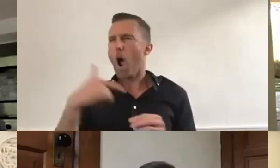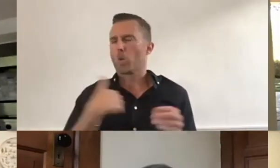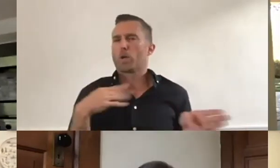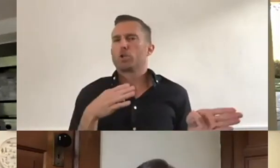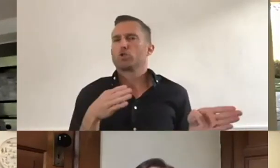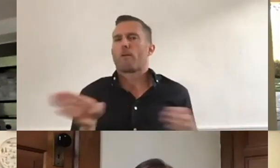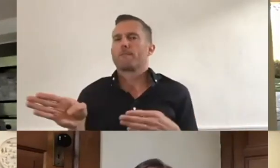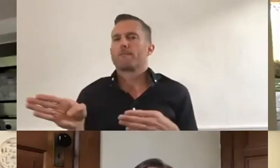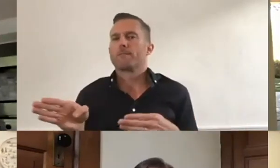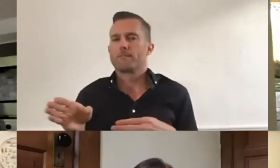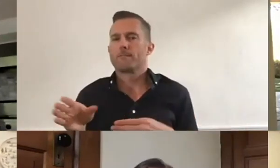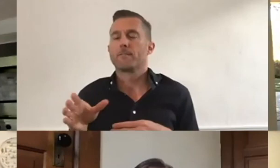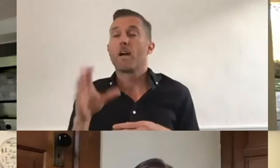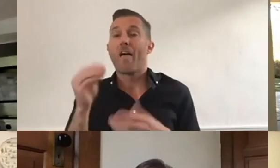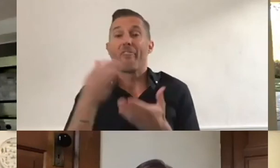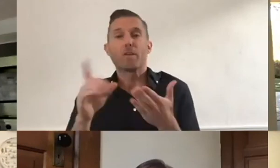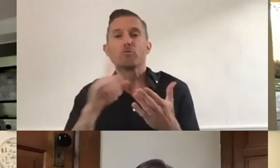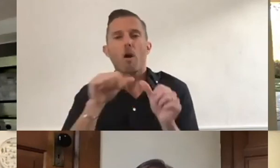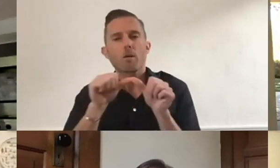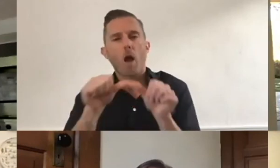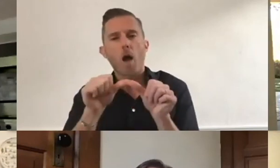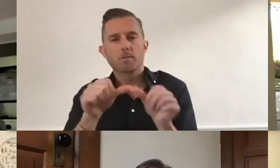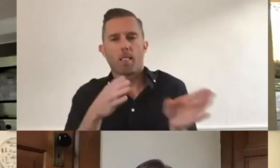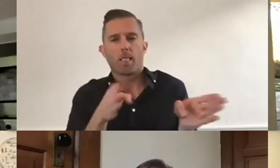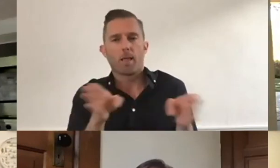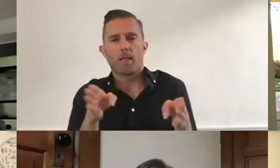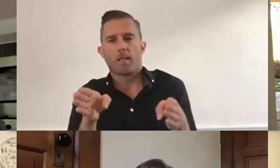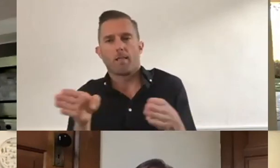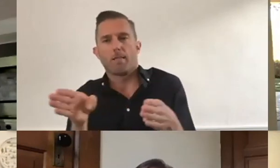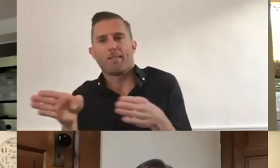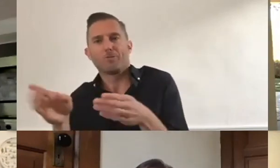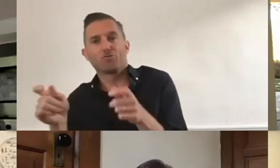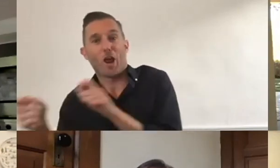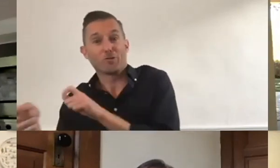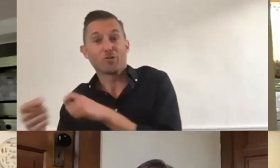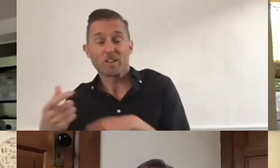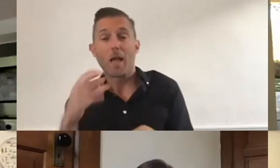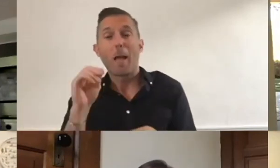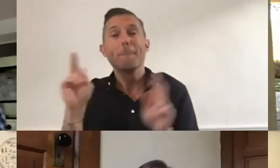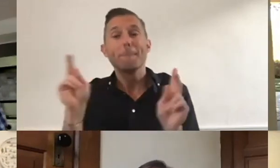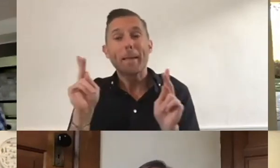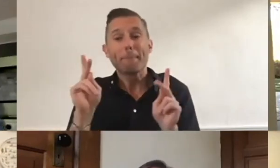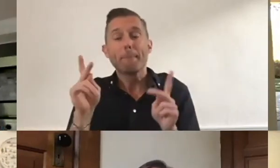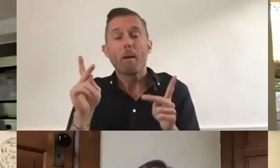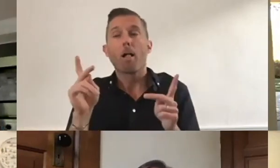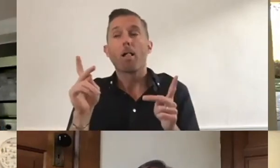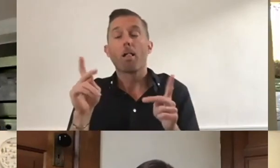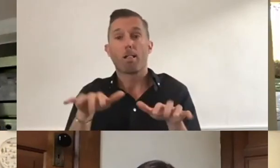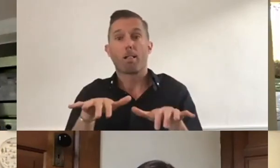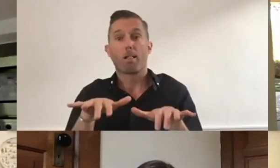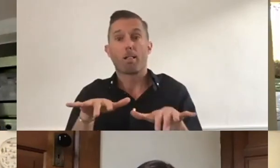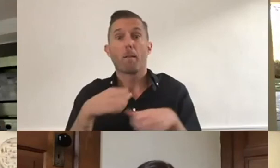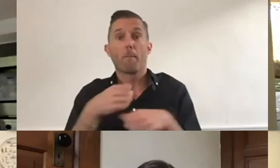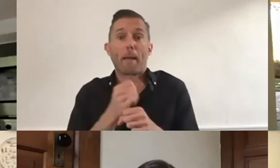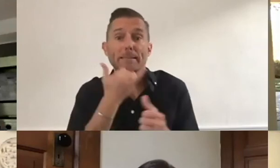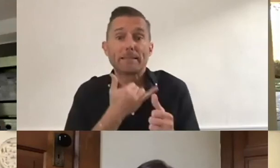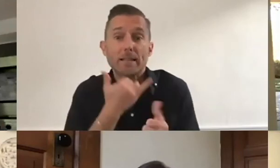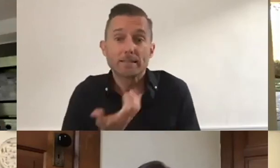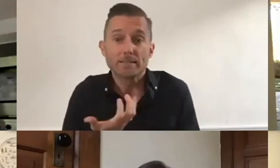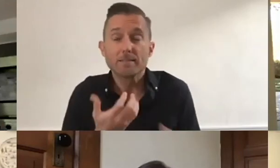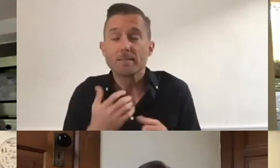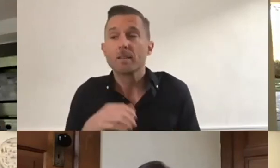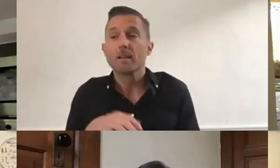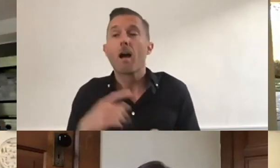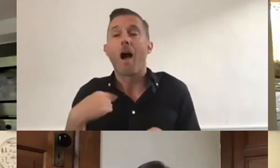And things are constantly evolving and changing, and people make mistakes. And I think what's important